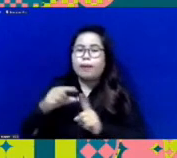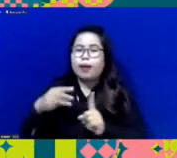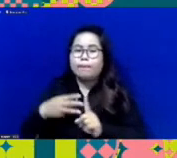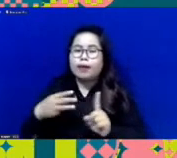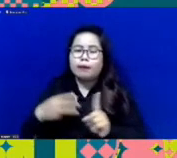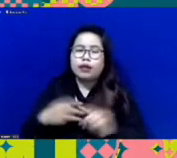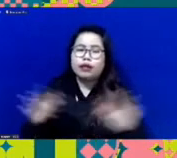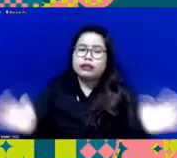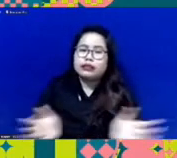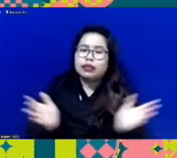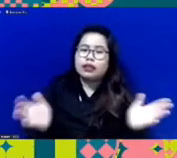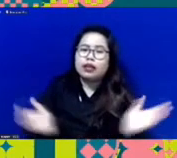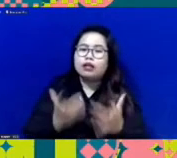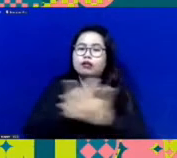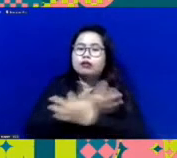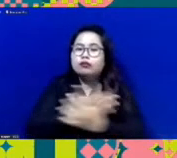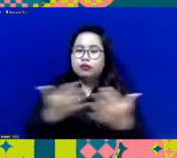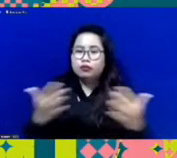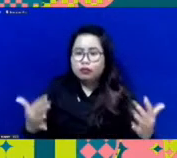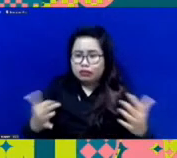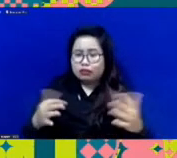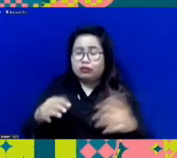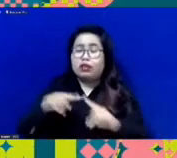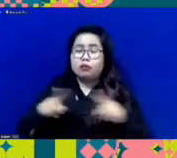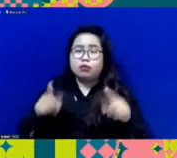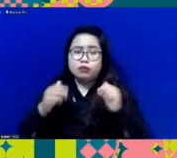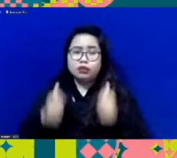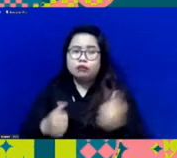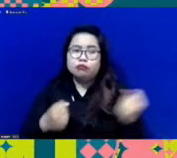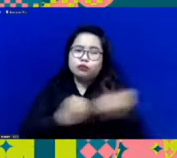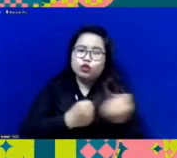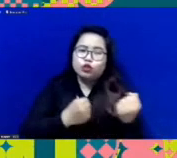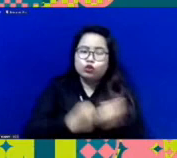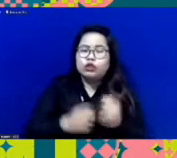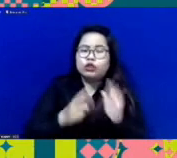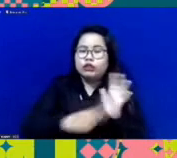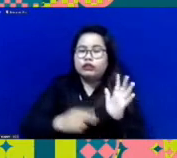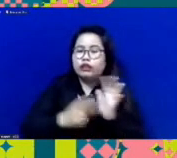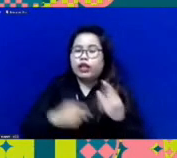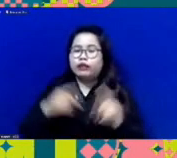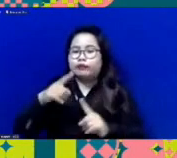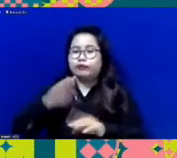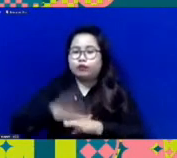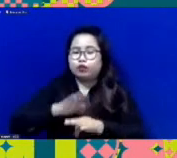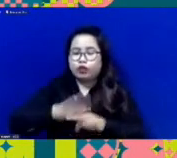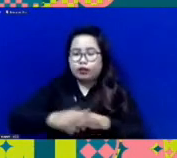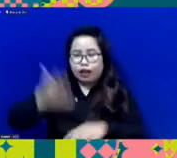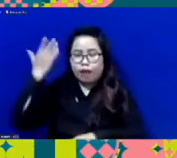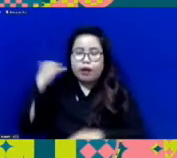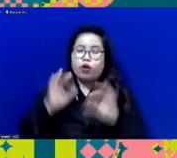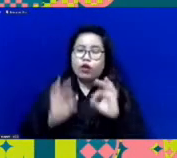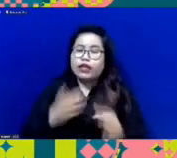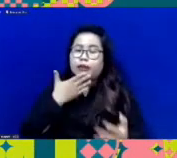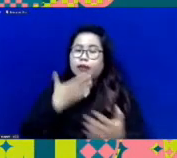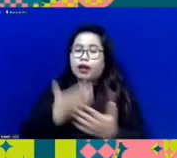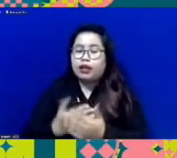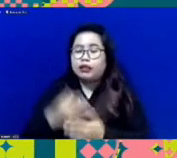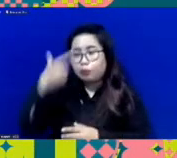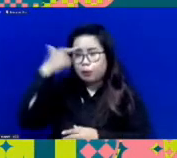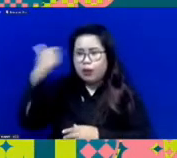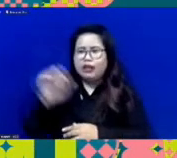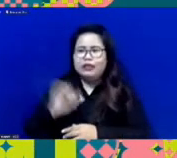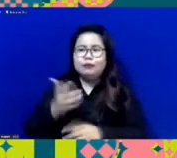thank goodness for scholars like yourself, Bapa, who have studied this their whole lives to think, how can we have this